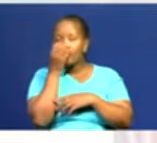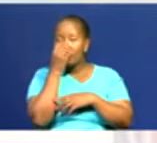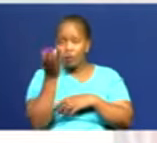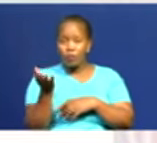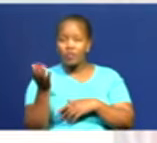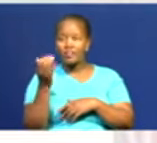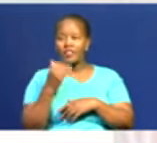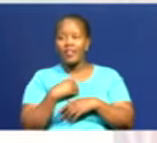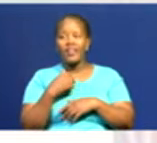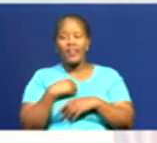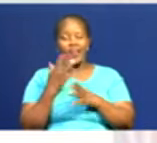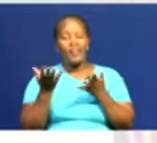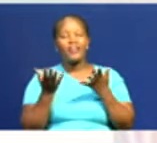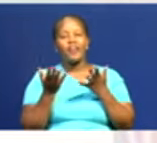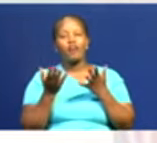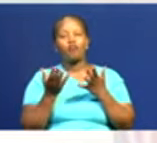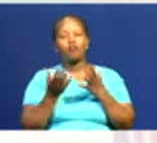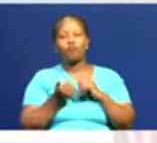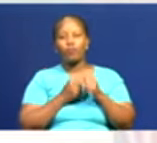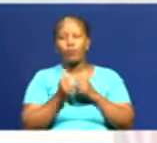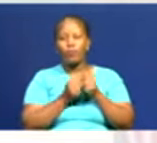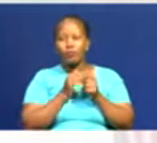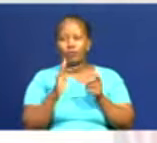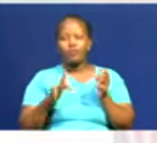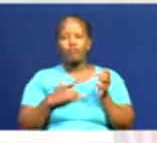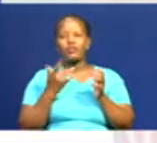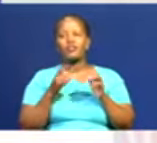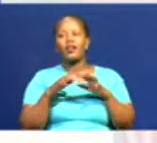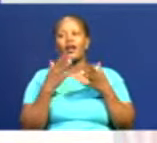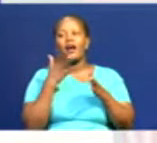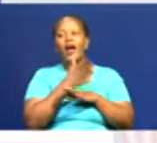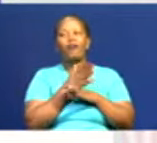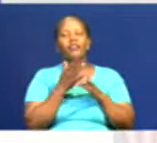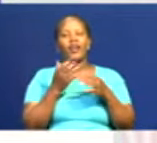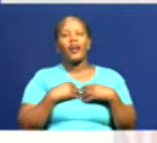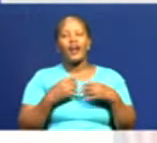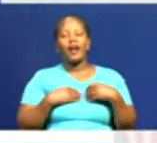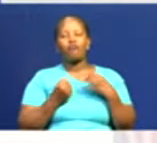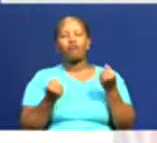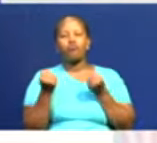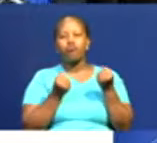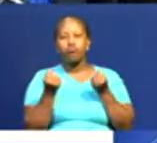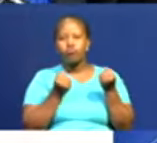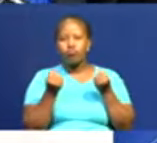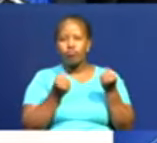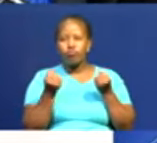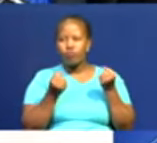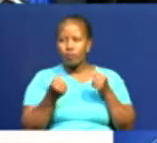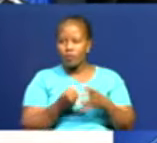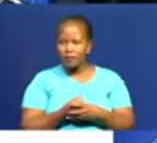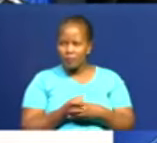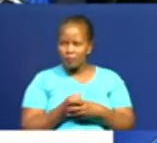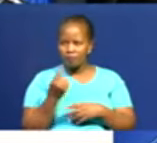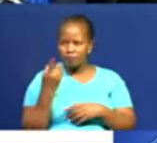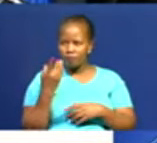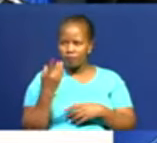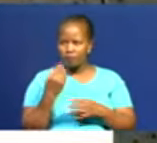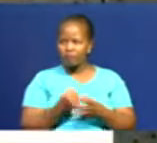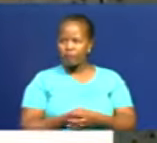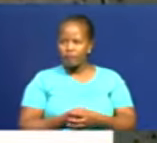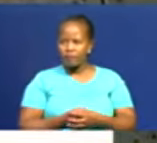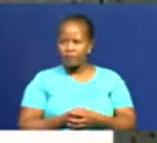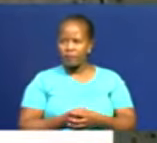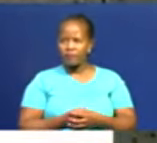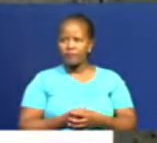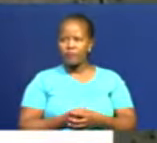of what the actual action feels like after riding with one of the competitors. Okay, ready? Ready.